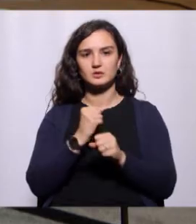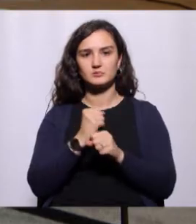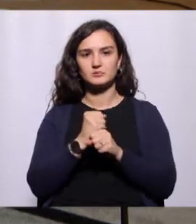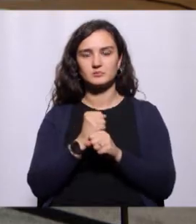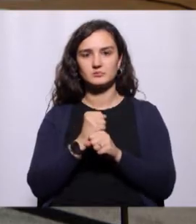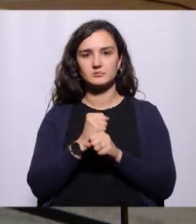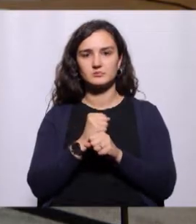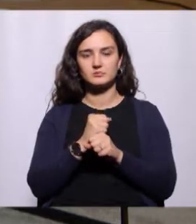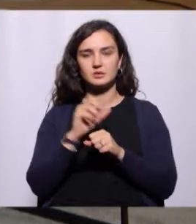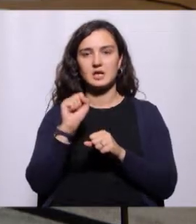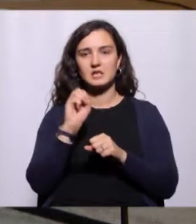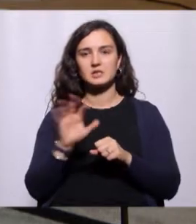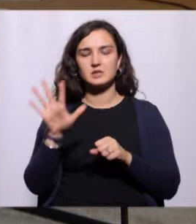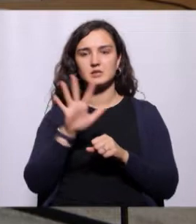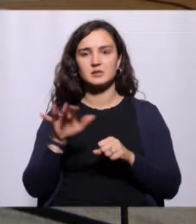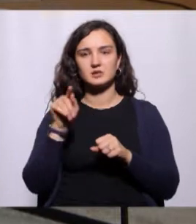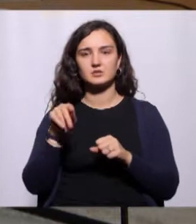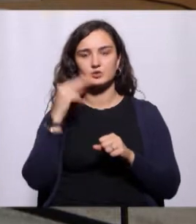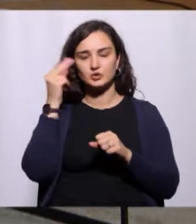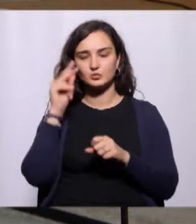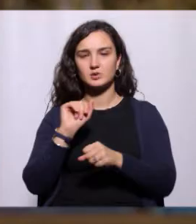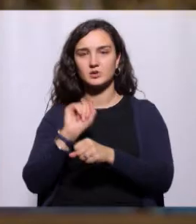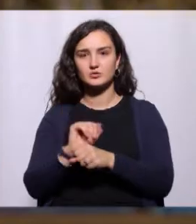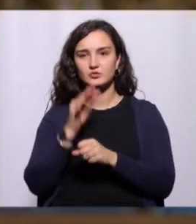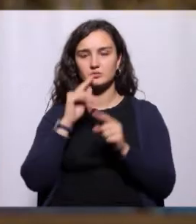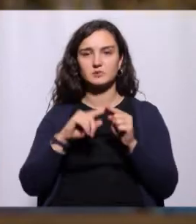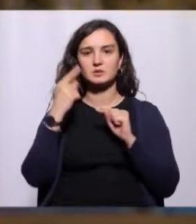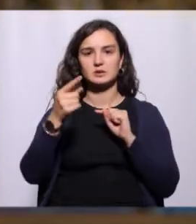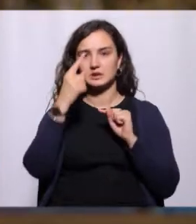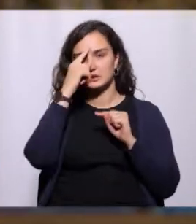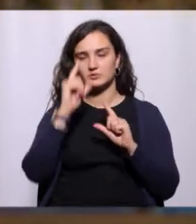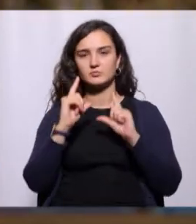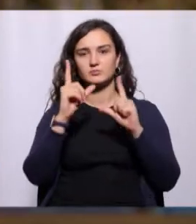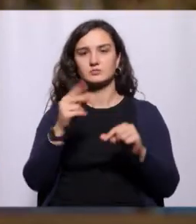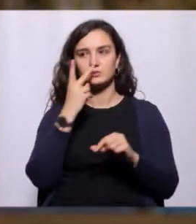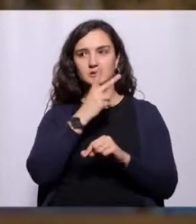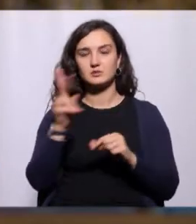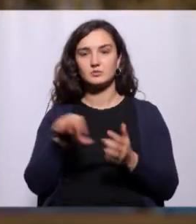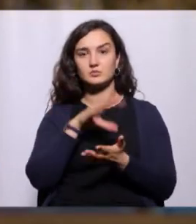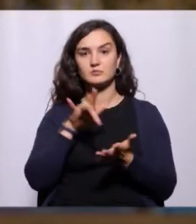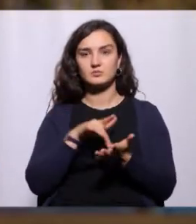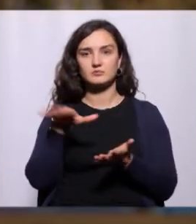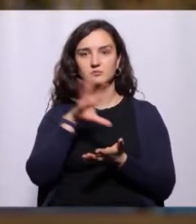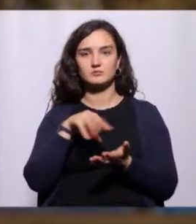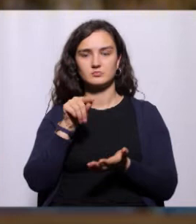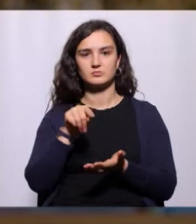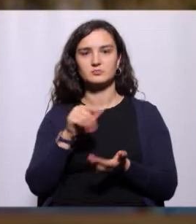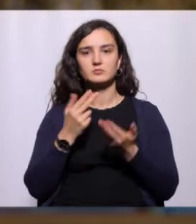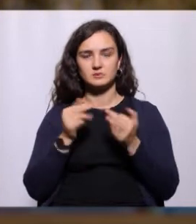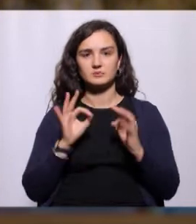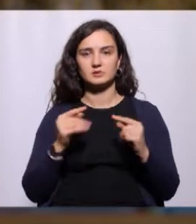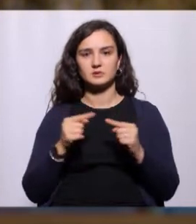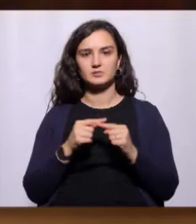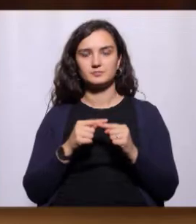of Asia, you might stop in China and then go on to India, seeing all the countries in between. That's